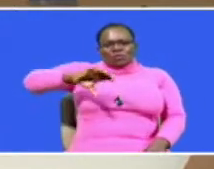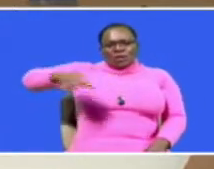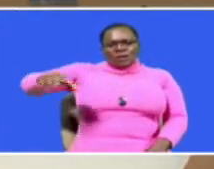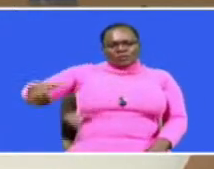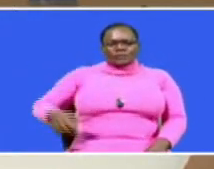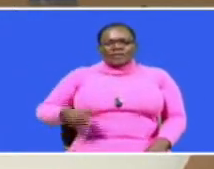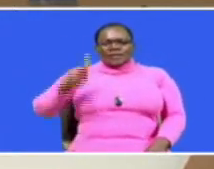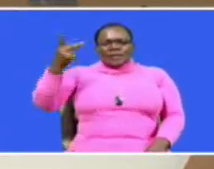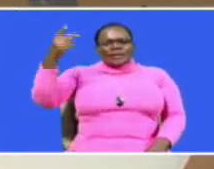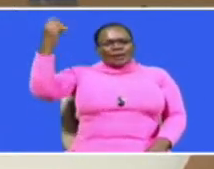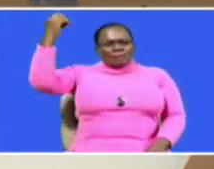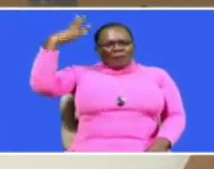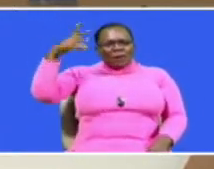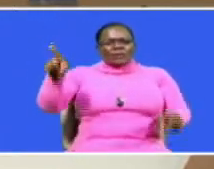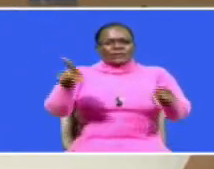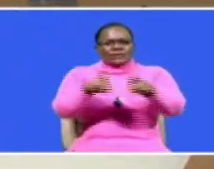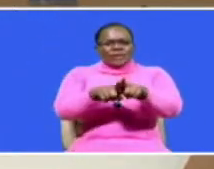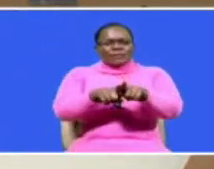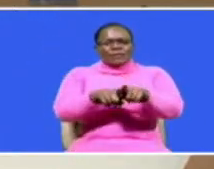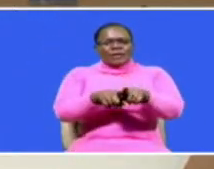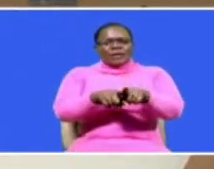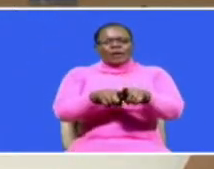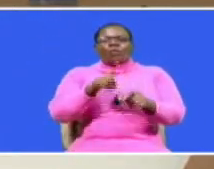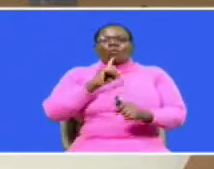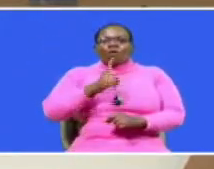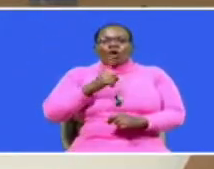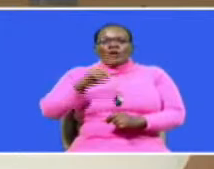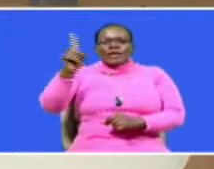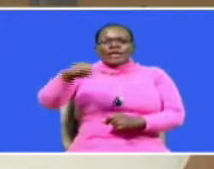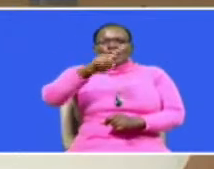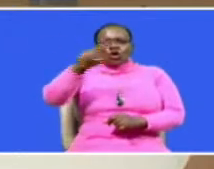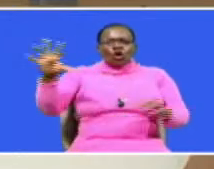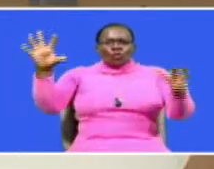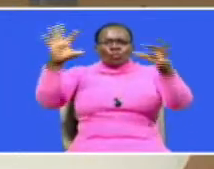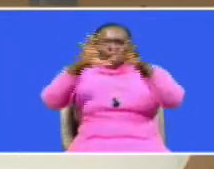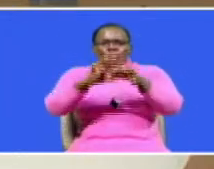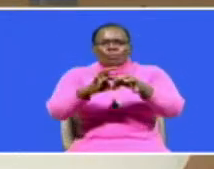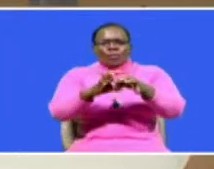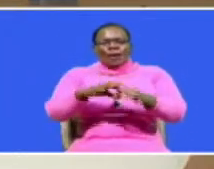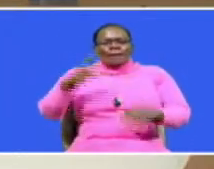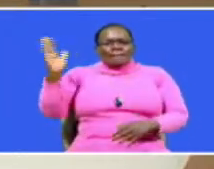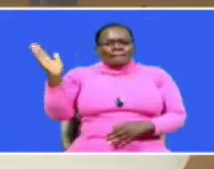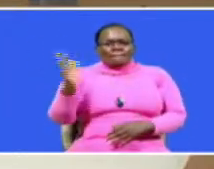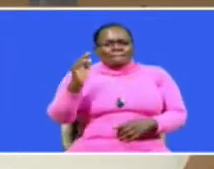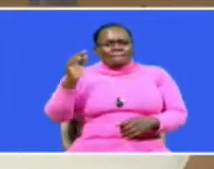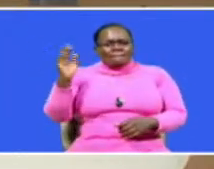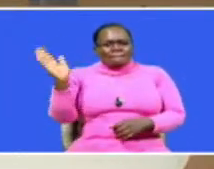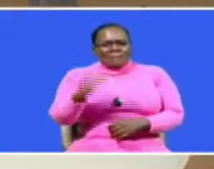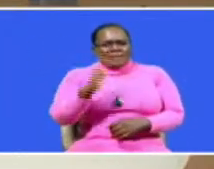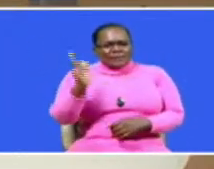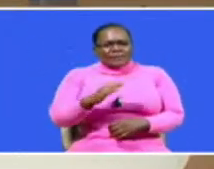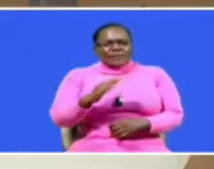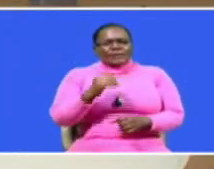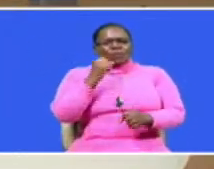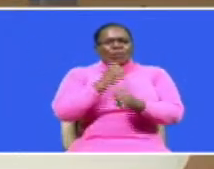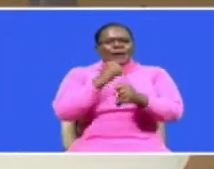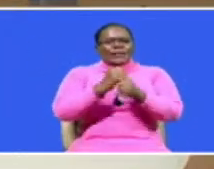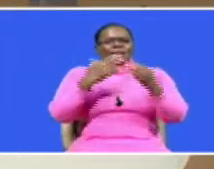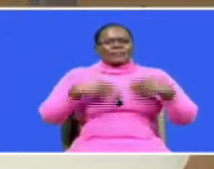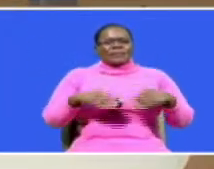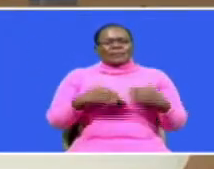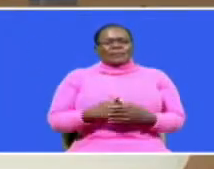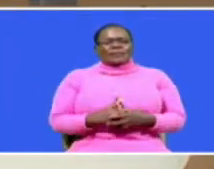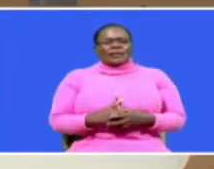Now, the Kenya Power has also warned against illegal connections and attack on the employees, as Willie Lusige